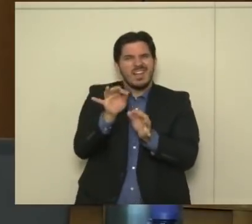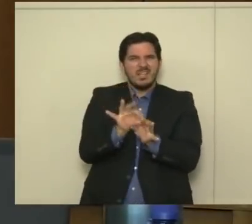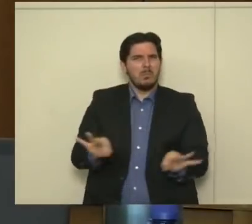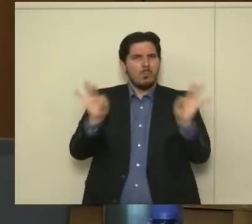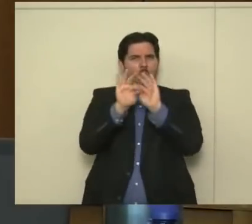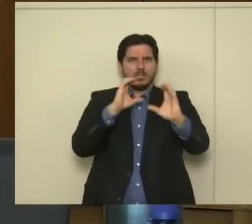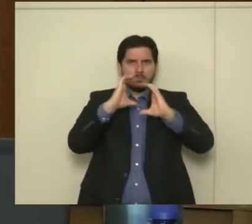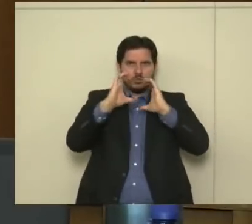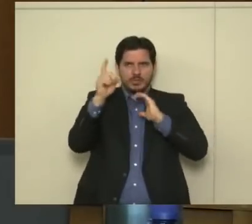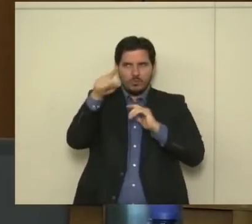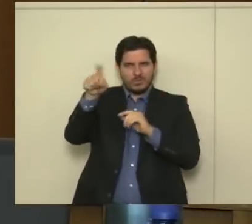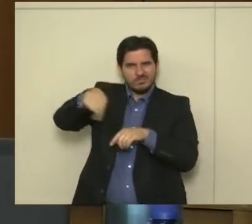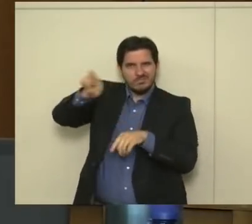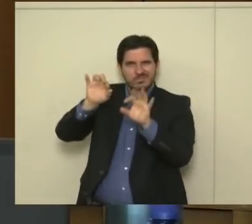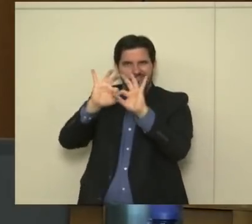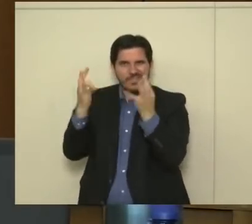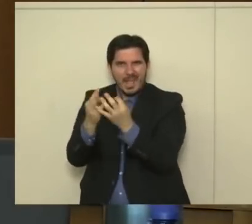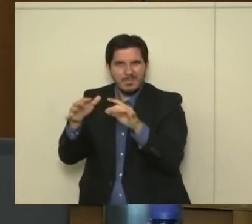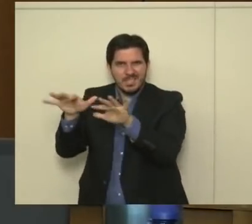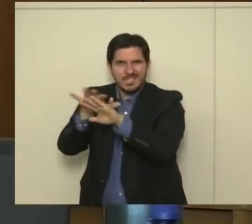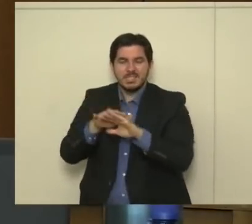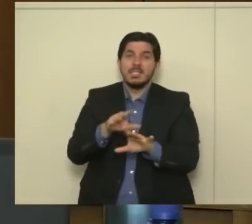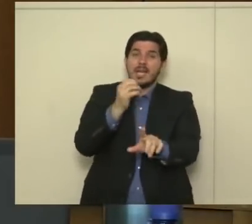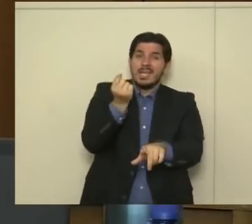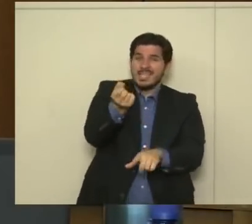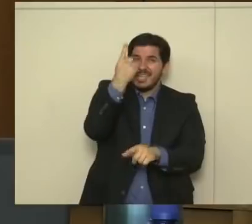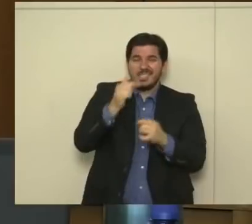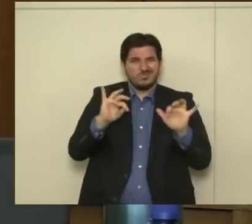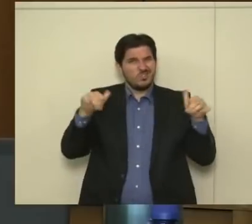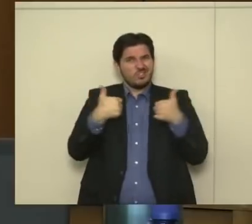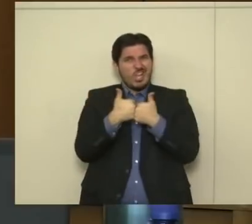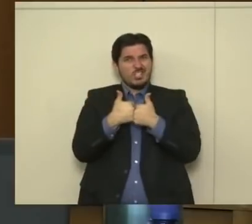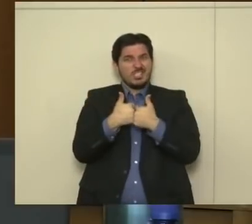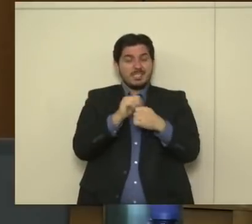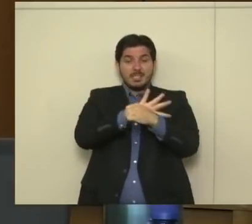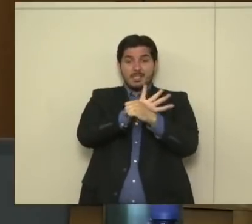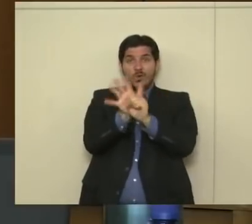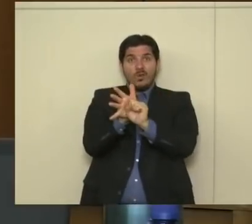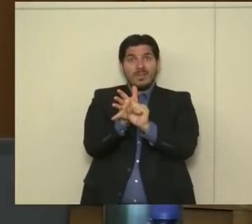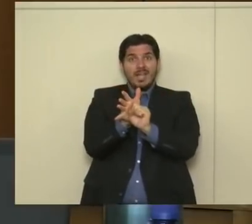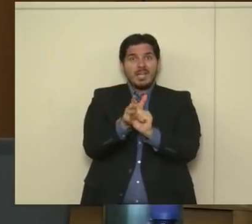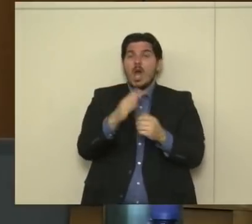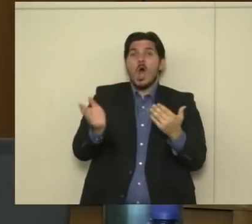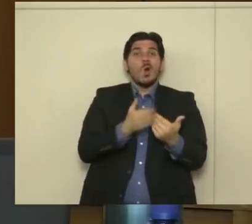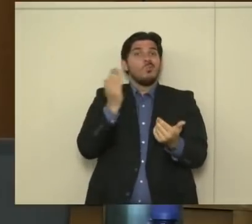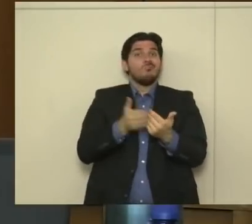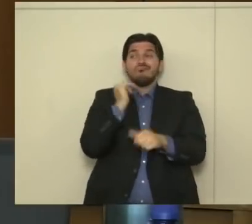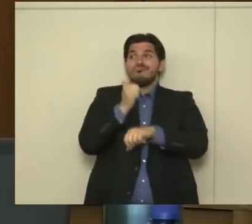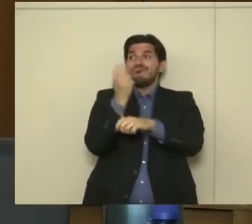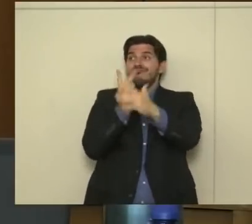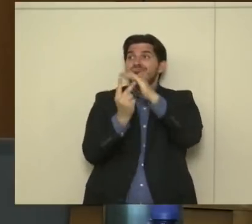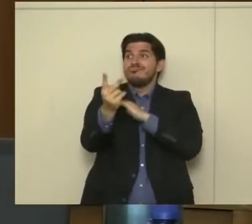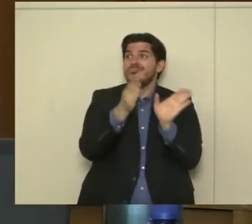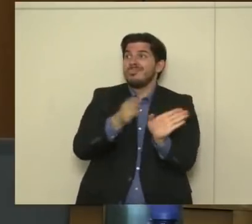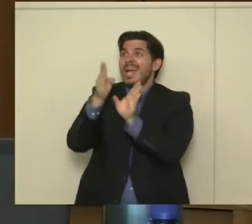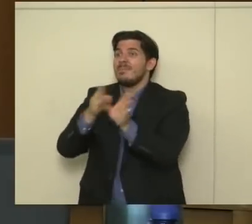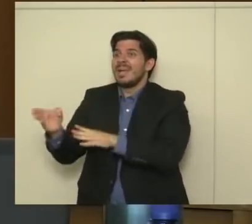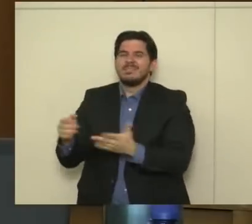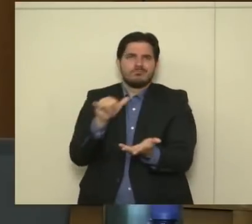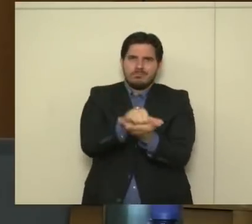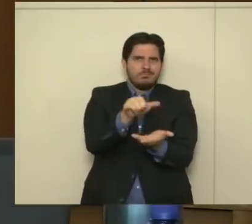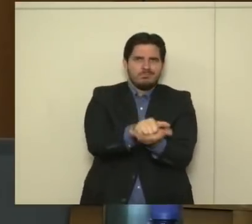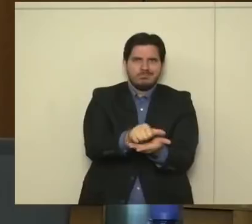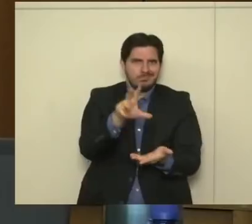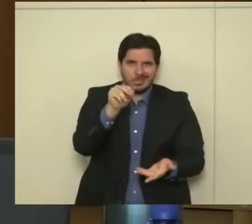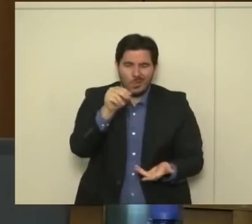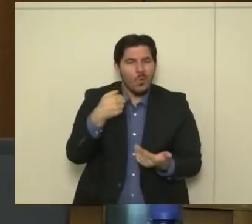around that has been, it's always incredibly challenging. COVID doesn't allow us to plan as far ahead as we would normally like.